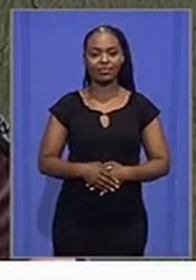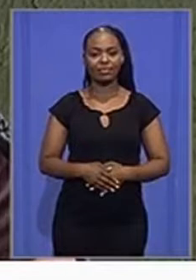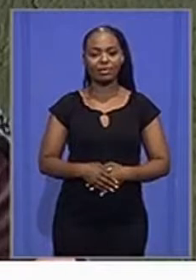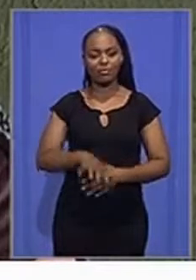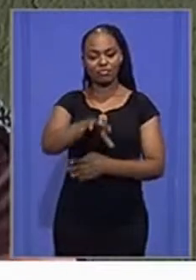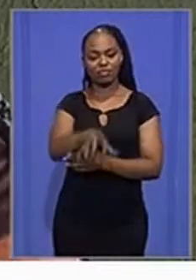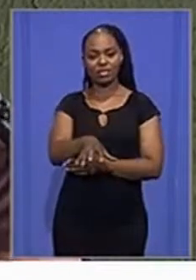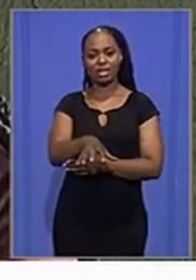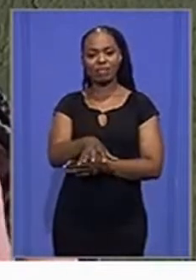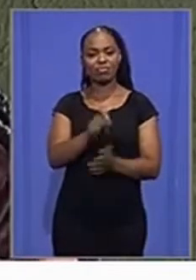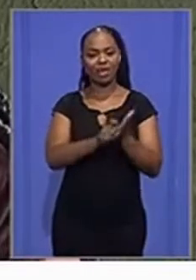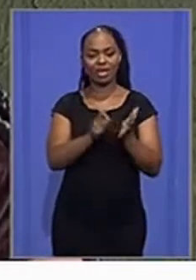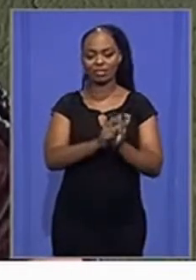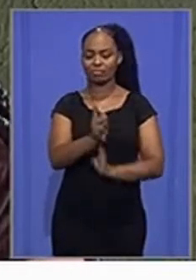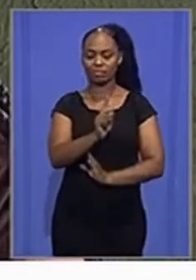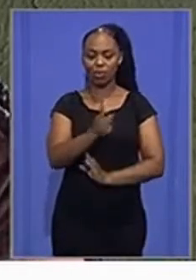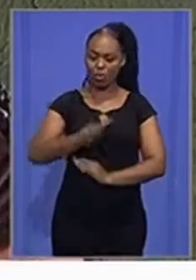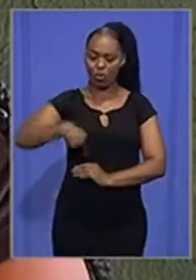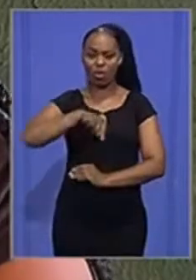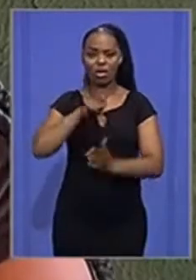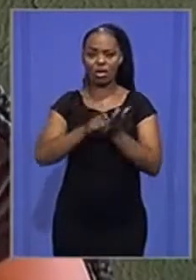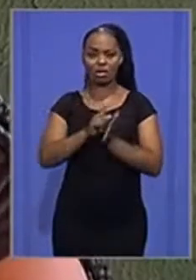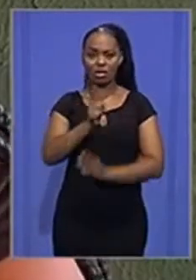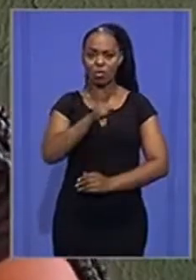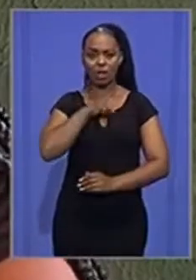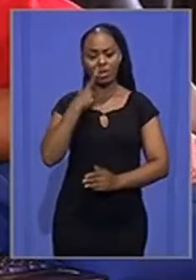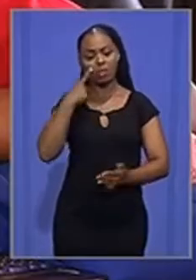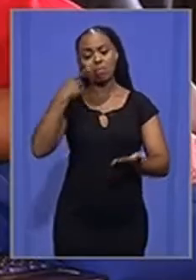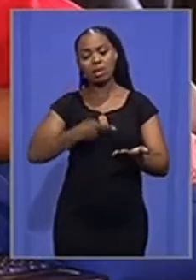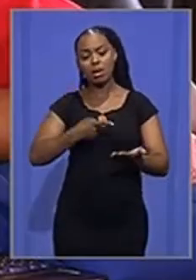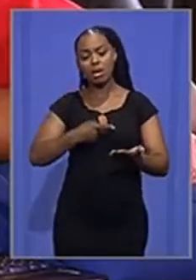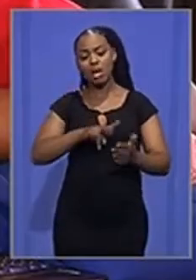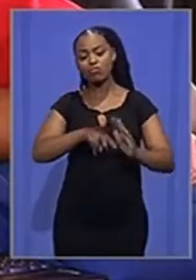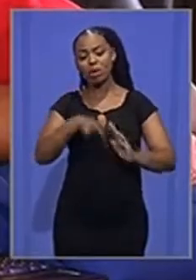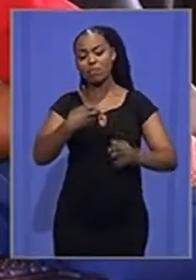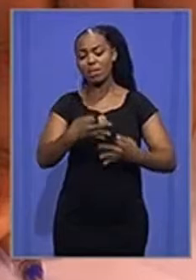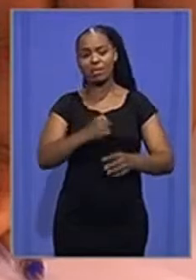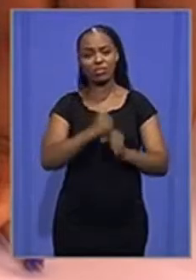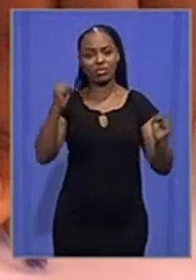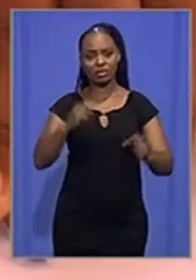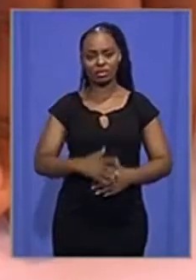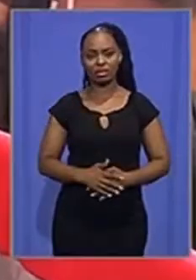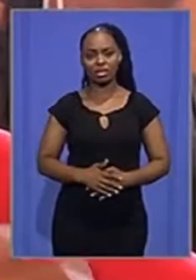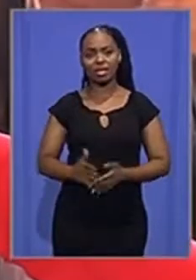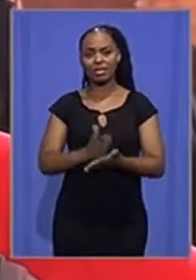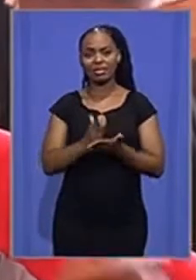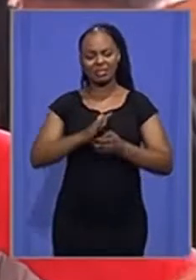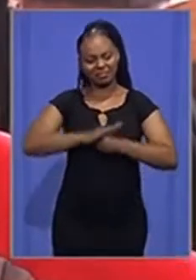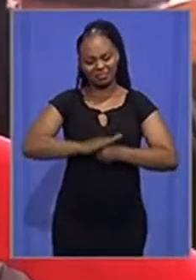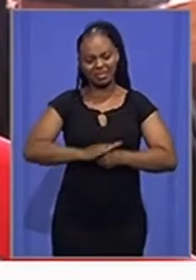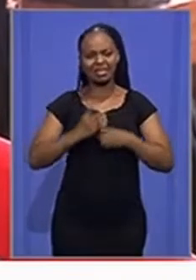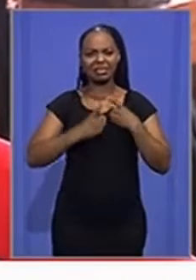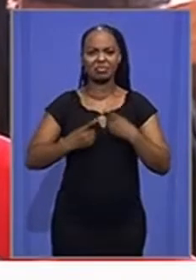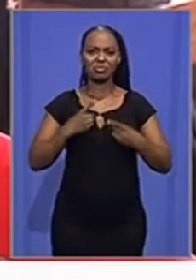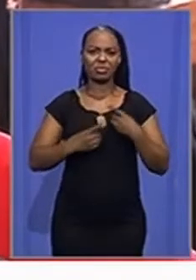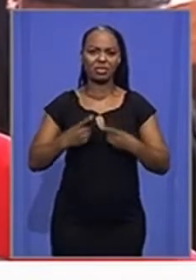rewrites. It's because hase gona go tle re boneng pampiri. Ge le ba bangwe ba ka tlase ga kgatelelo. Go gutlela morao ke ntho